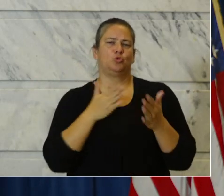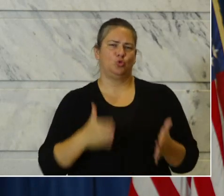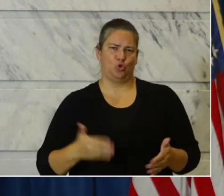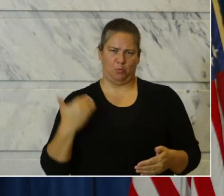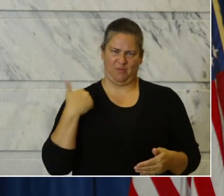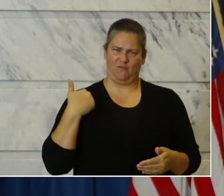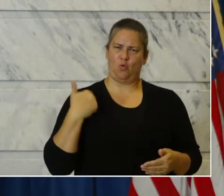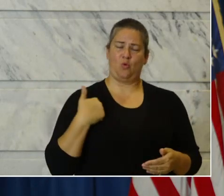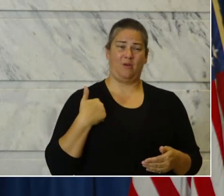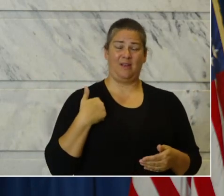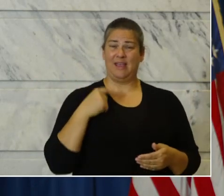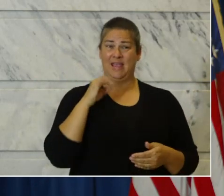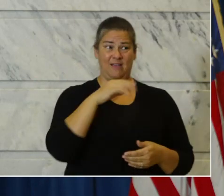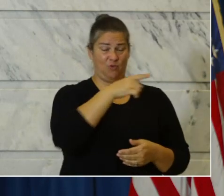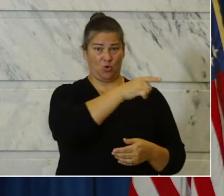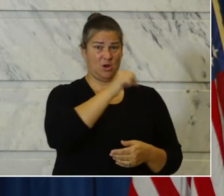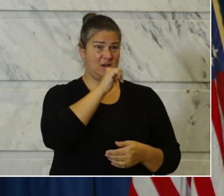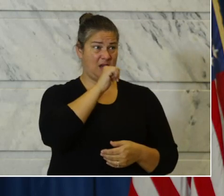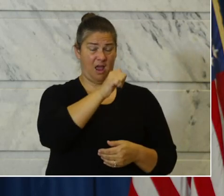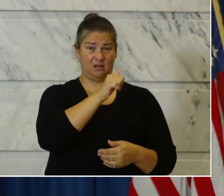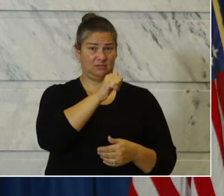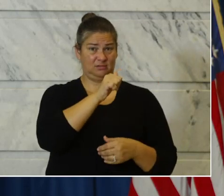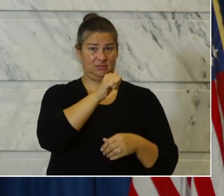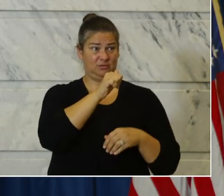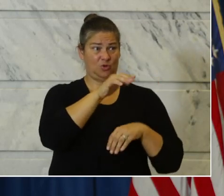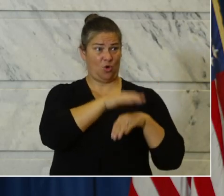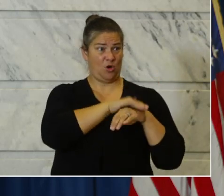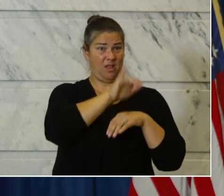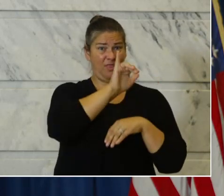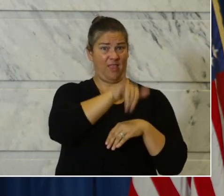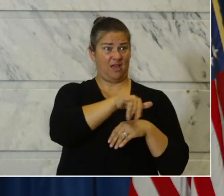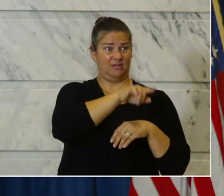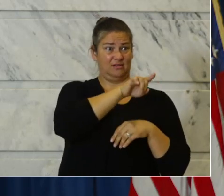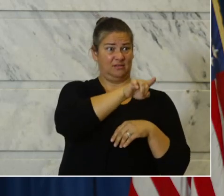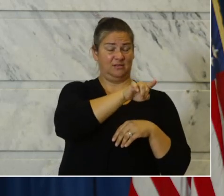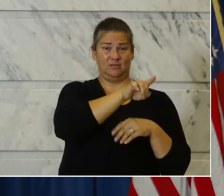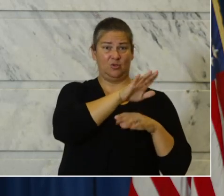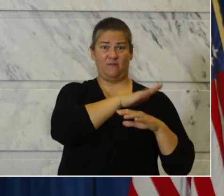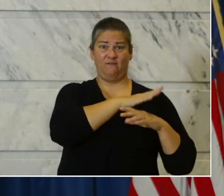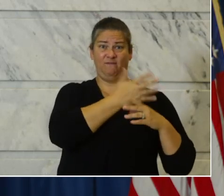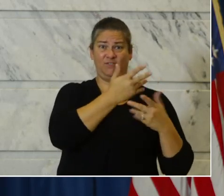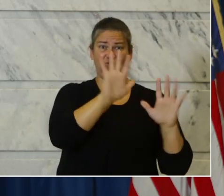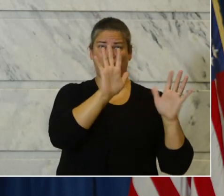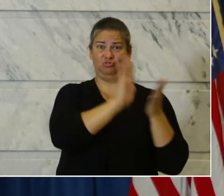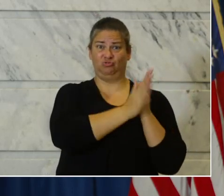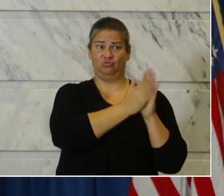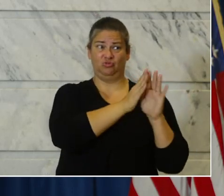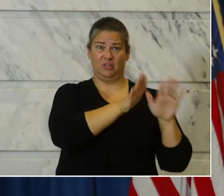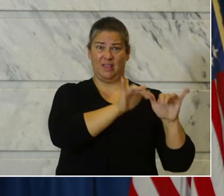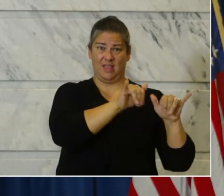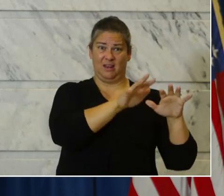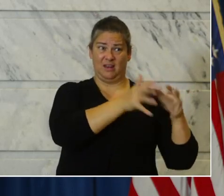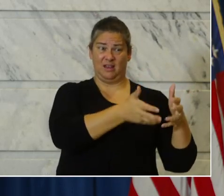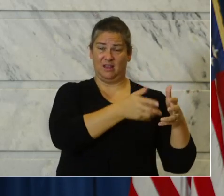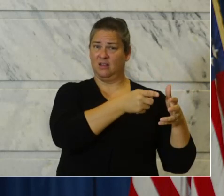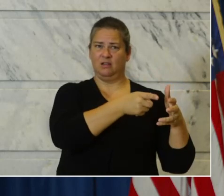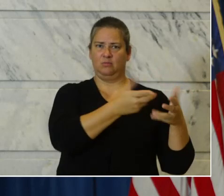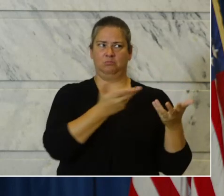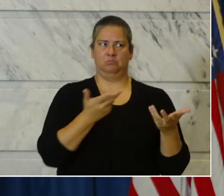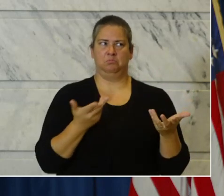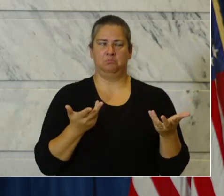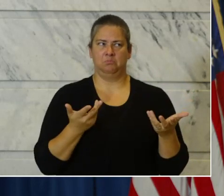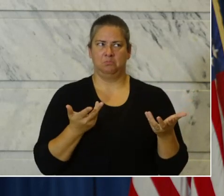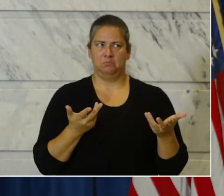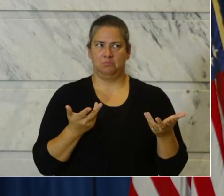those charges, there is not a duty, there is not a jury that you could compromise. There is